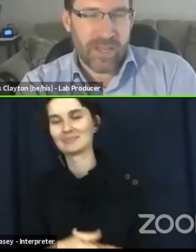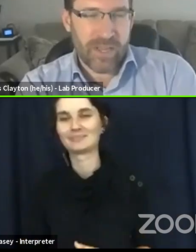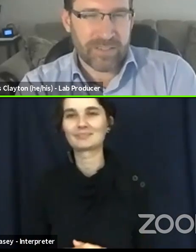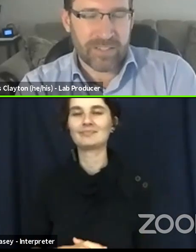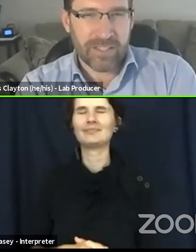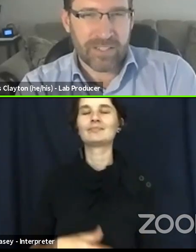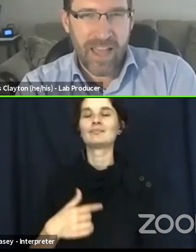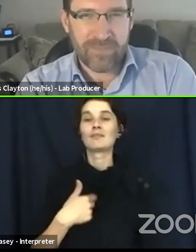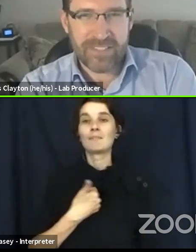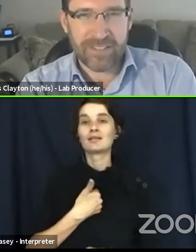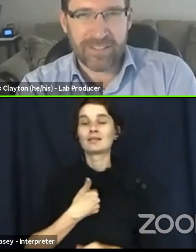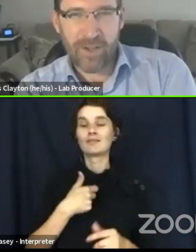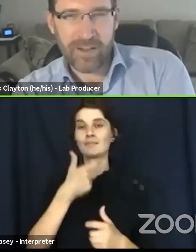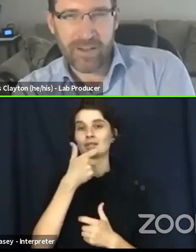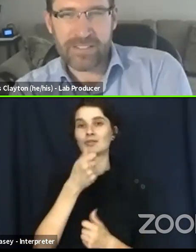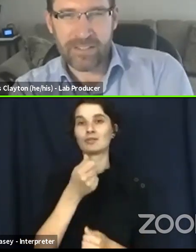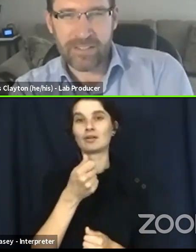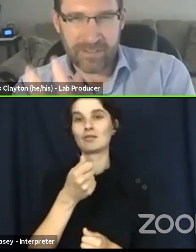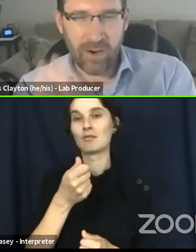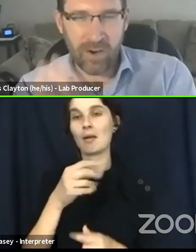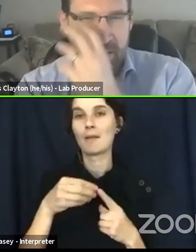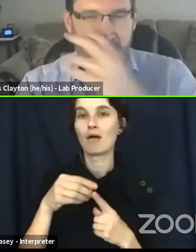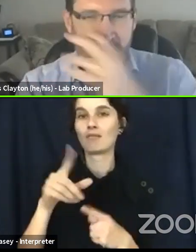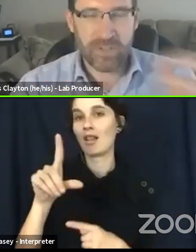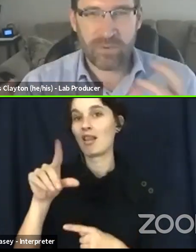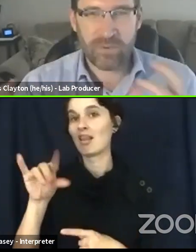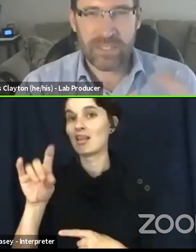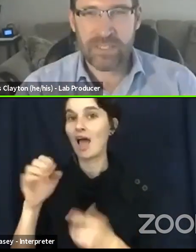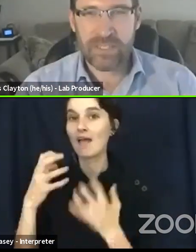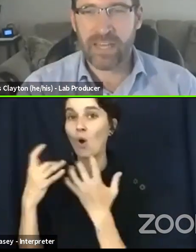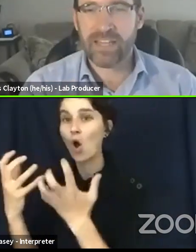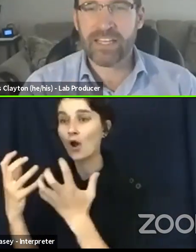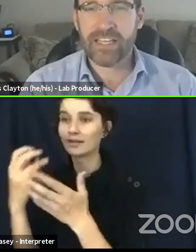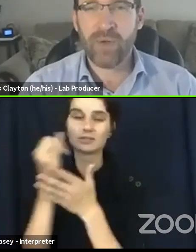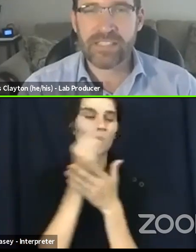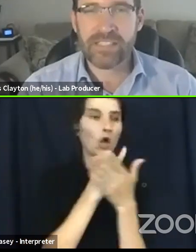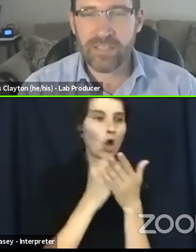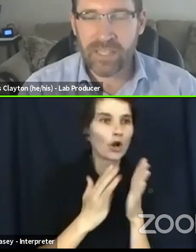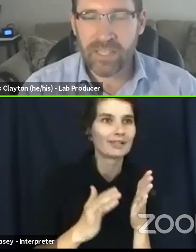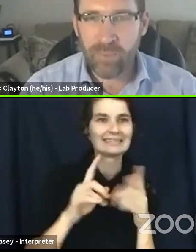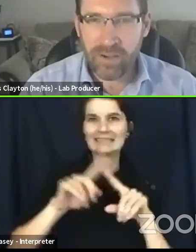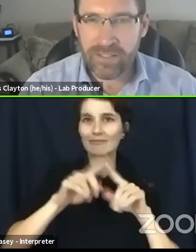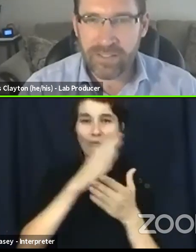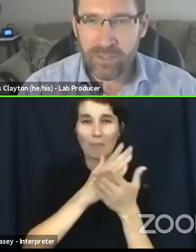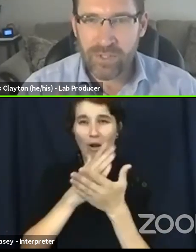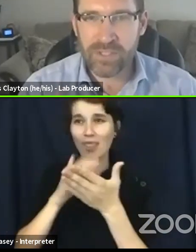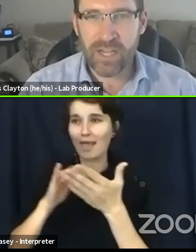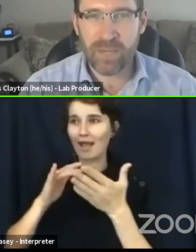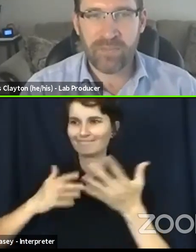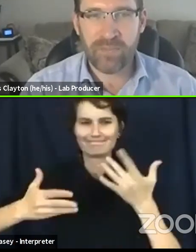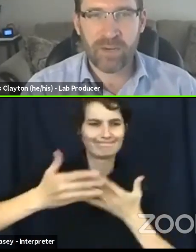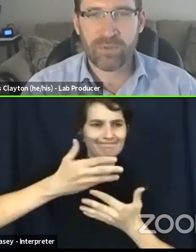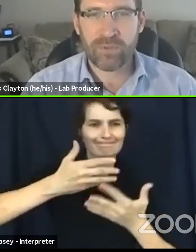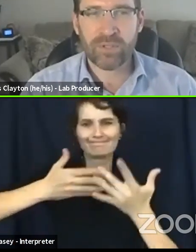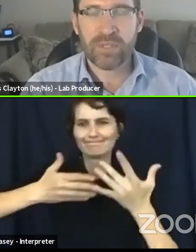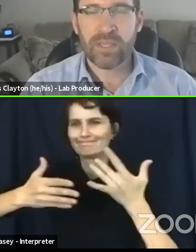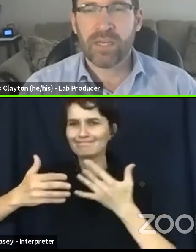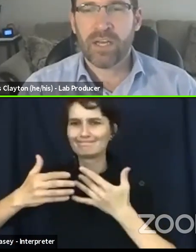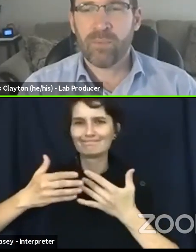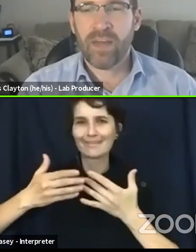talk about the liveness and the audience and the artists and all the different pieces, that interactivity part that you were starting to talk about there, both of